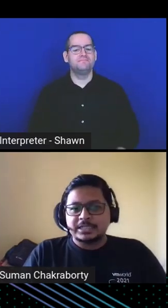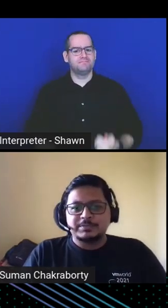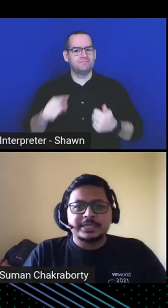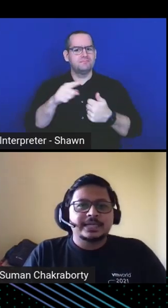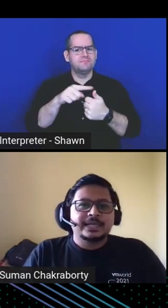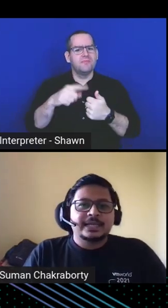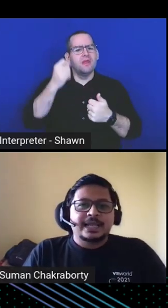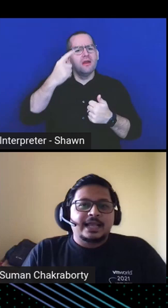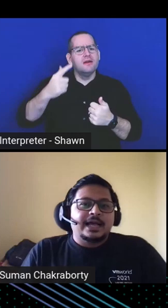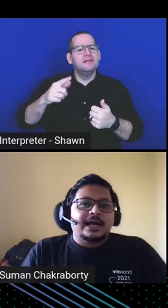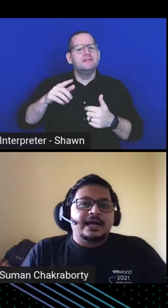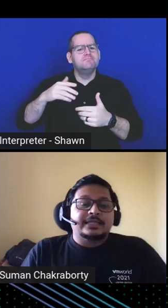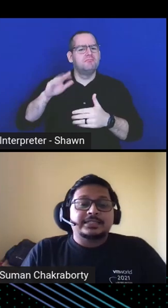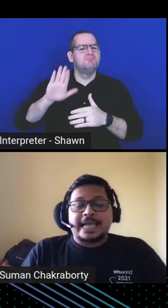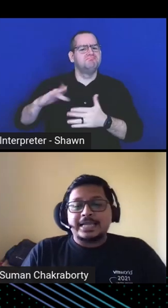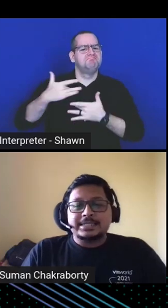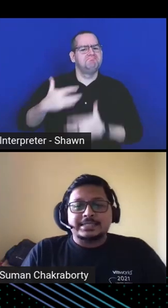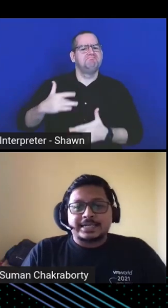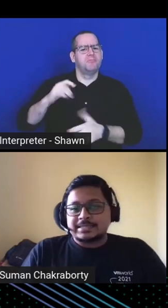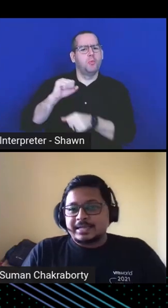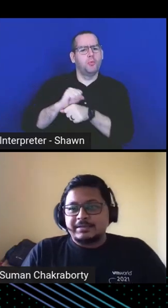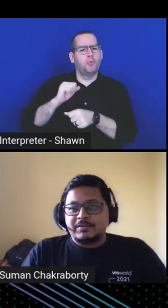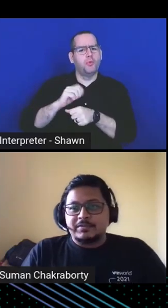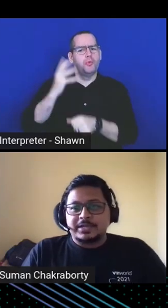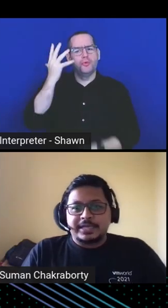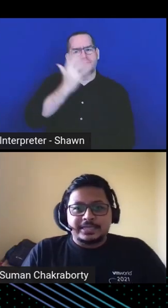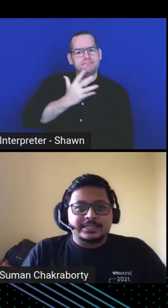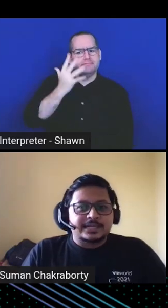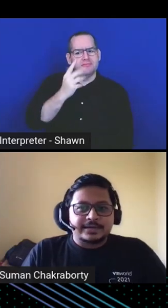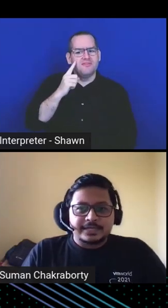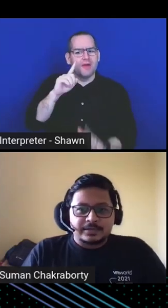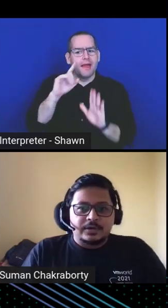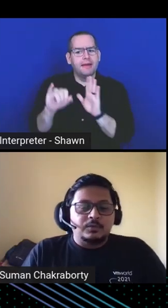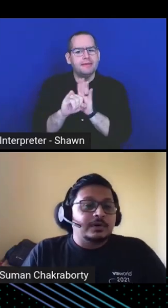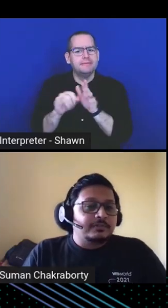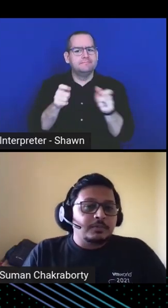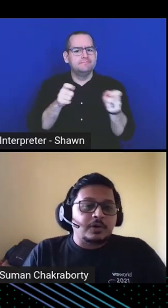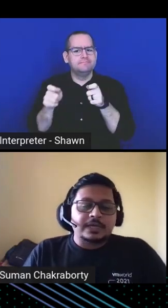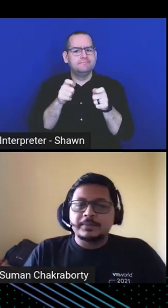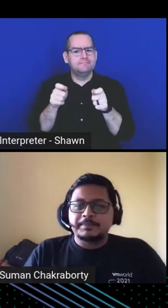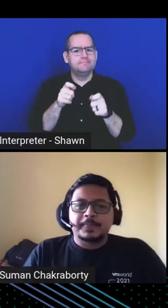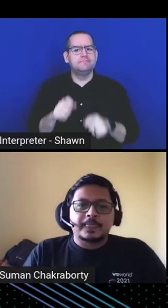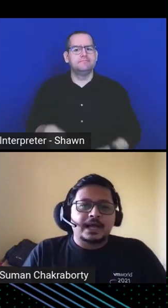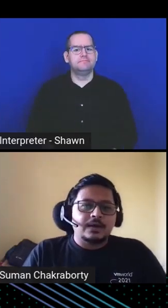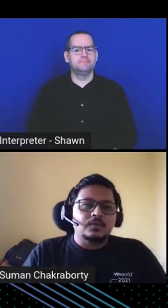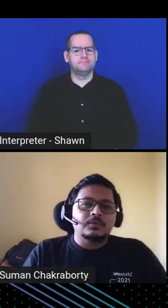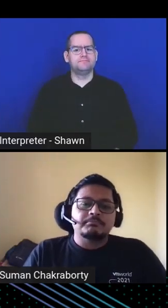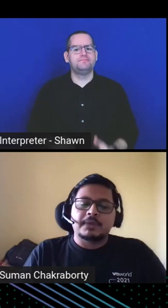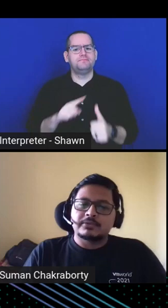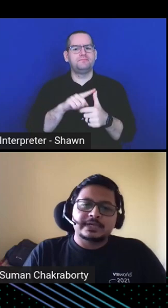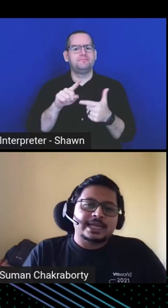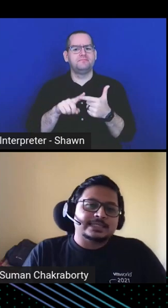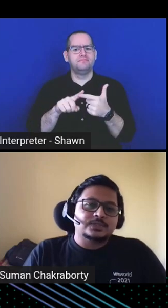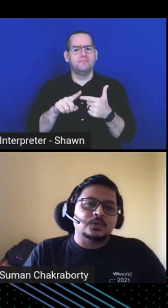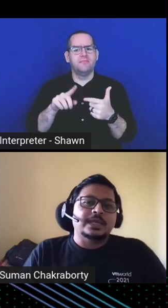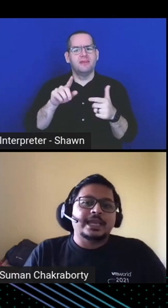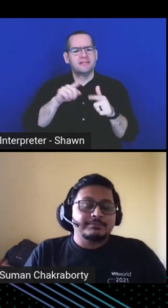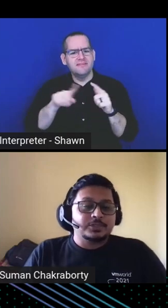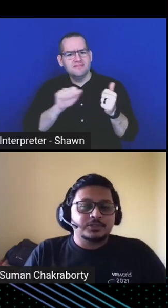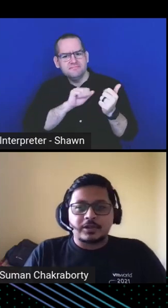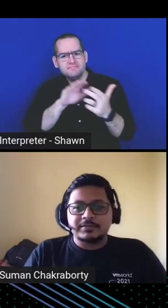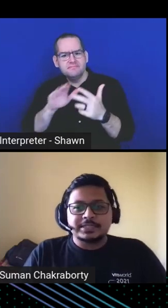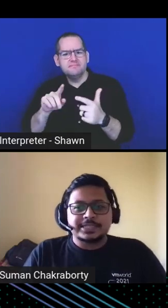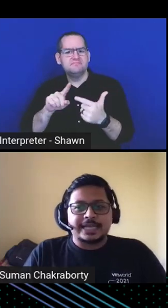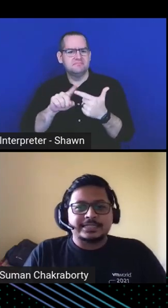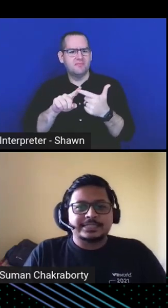identity management, the challenges that is involved in this current workflow model, how Boundary as a tool